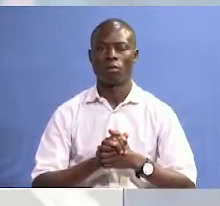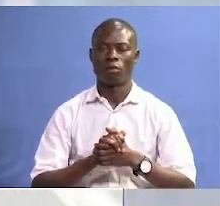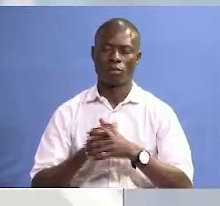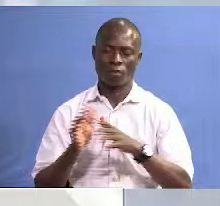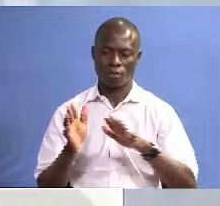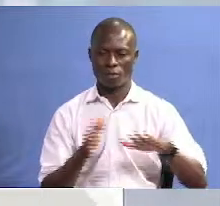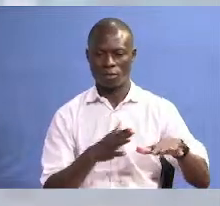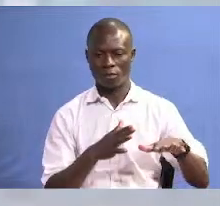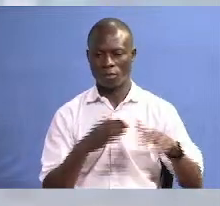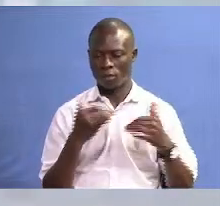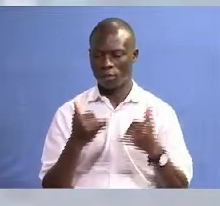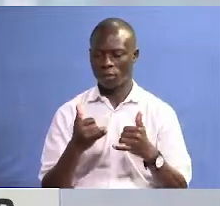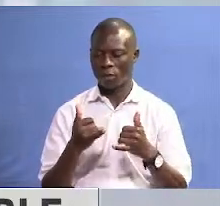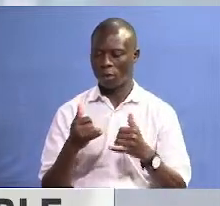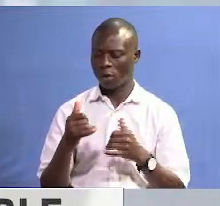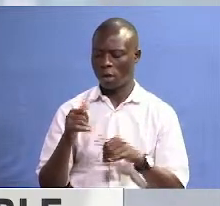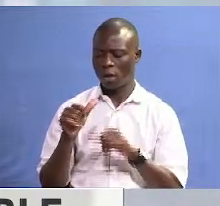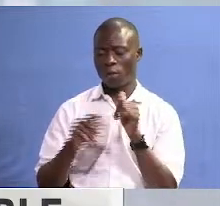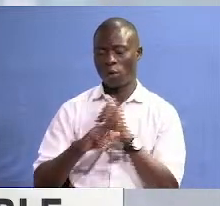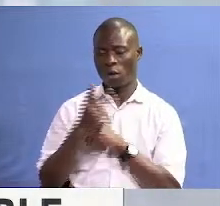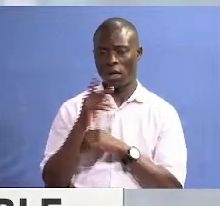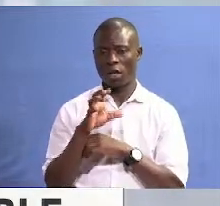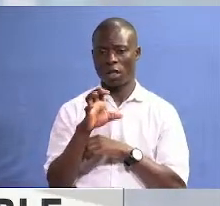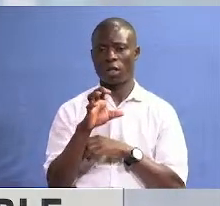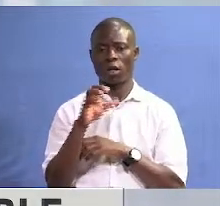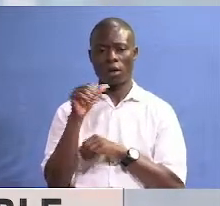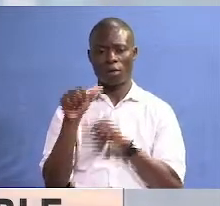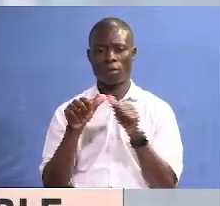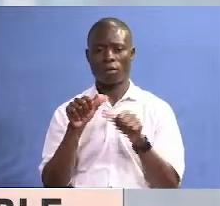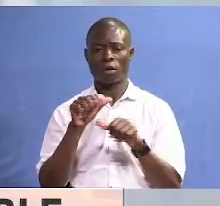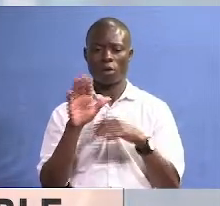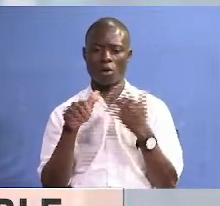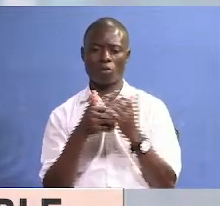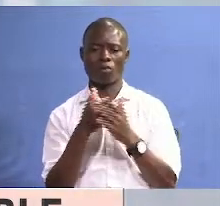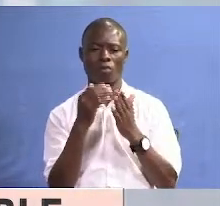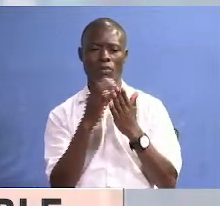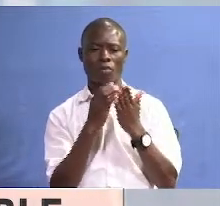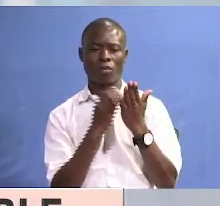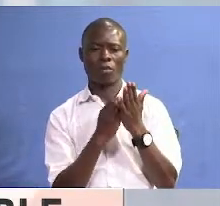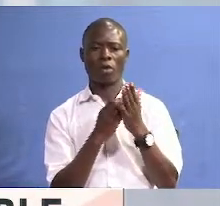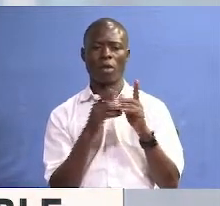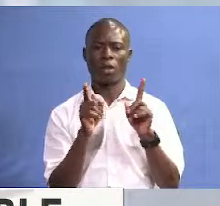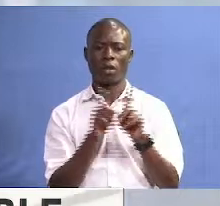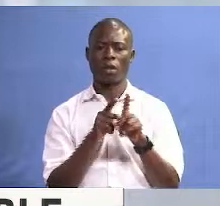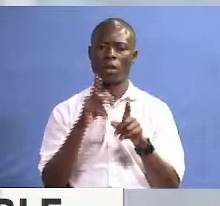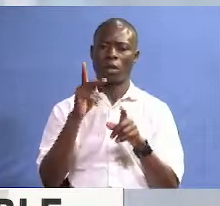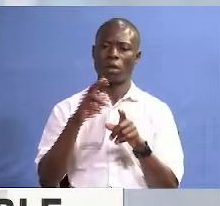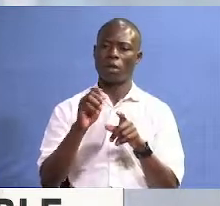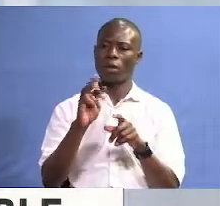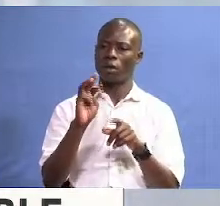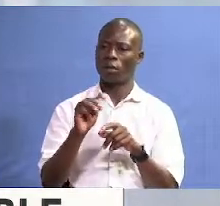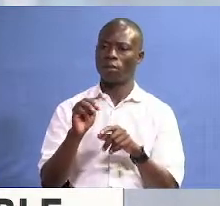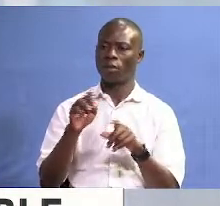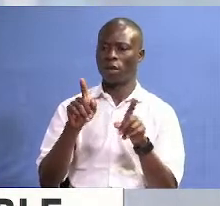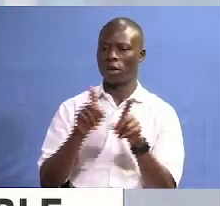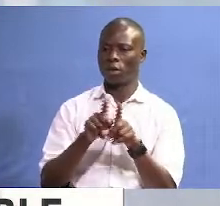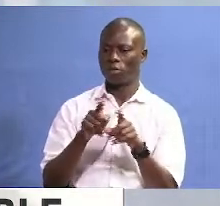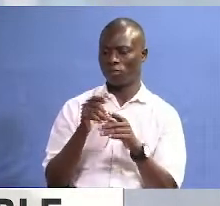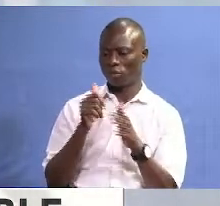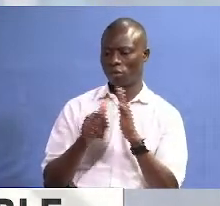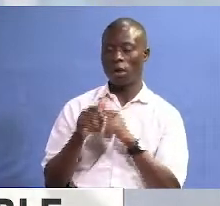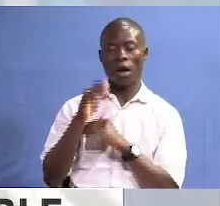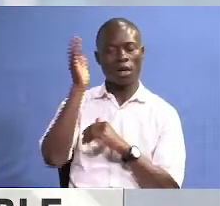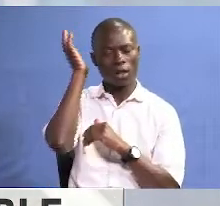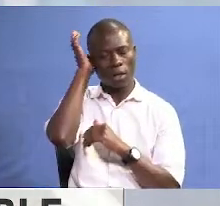And now, in the wake of Kenya's push for reforms in all sectors, Prime and Foreign Affairs Cabinet Secretary Musalia